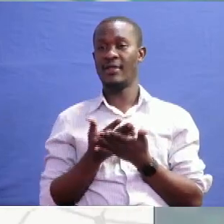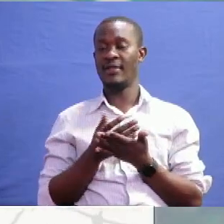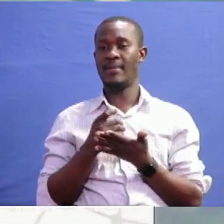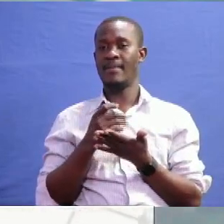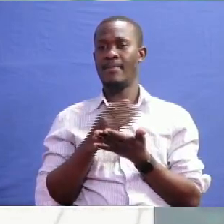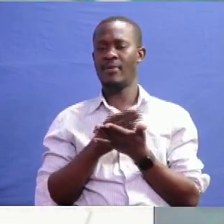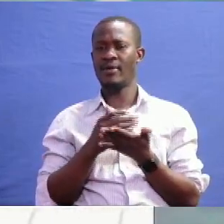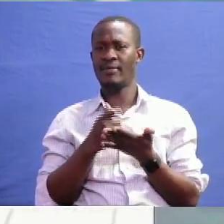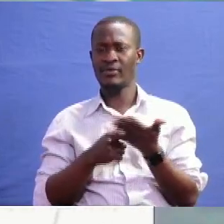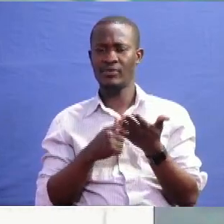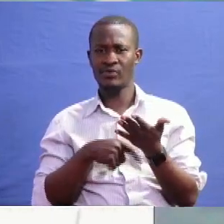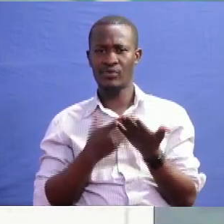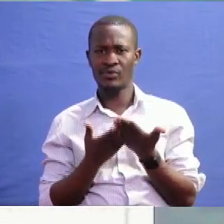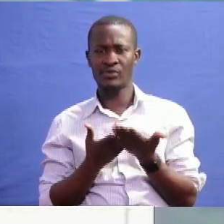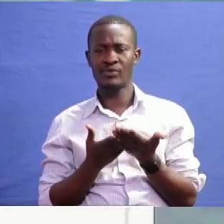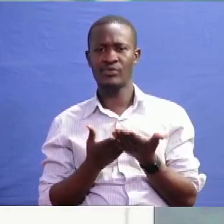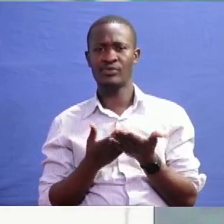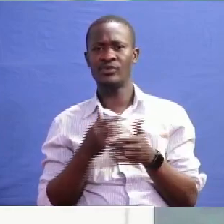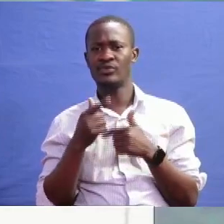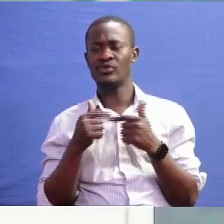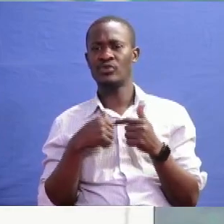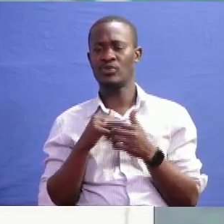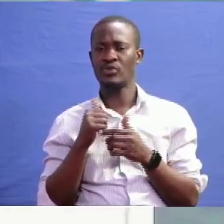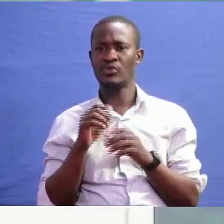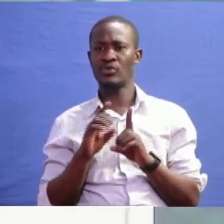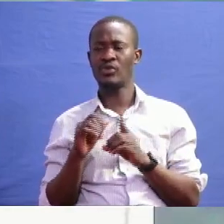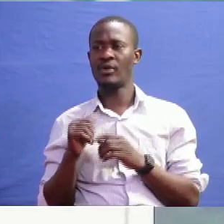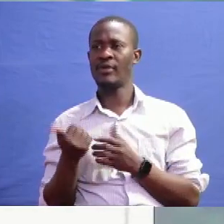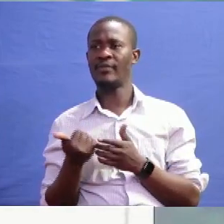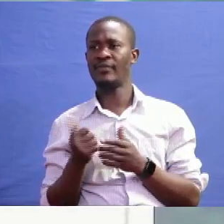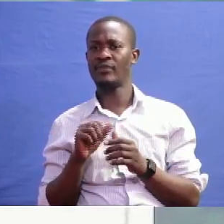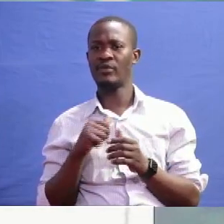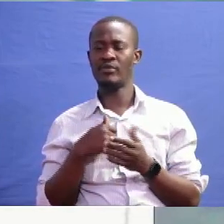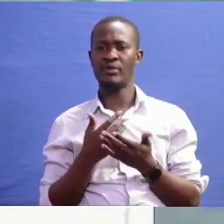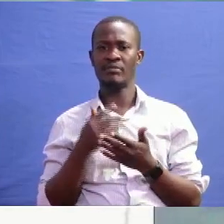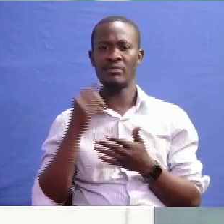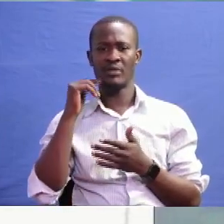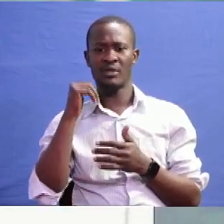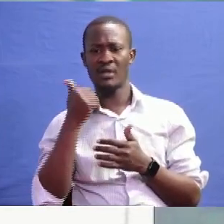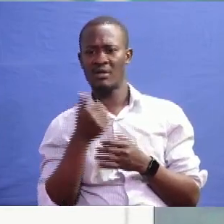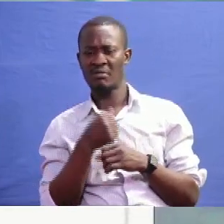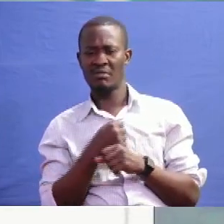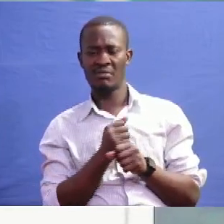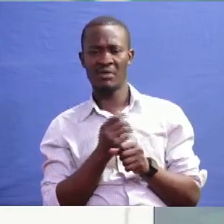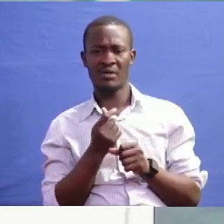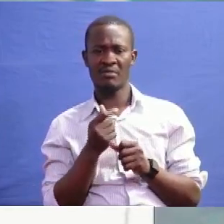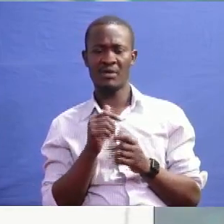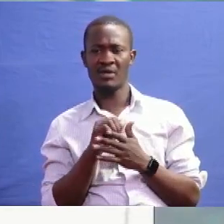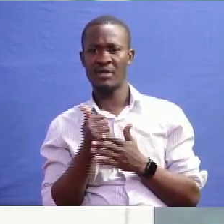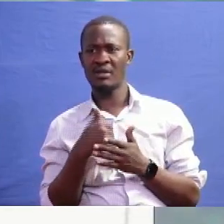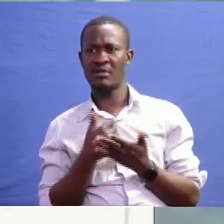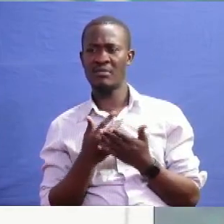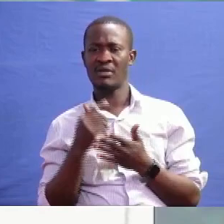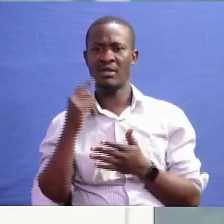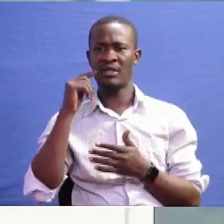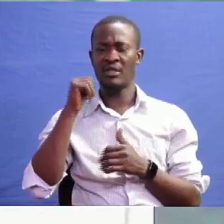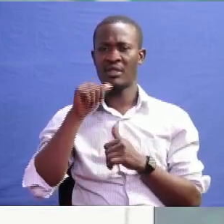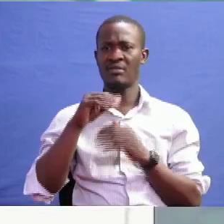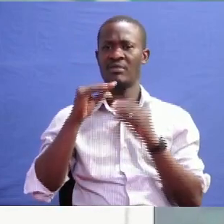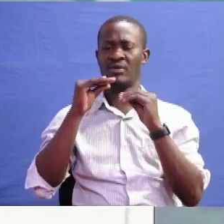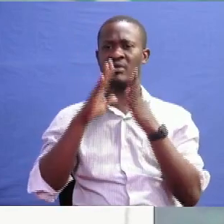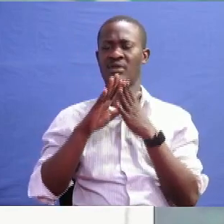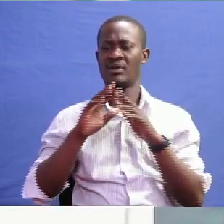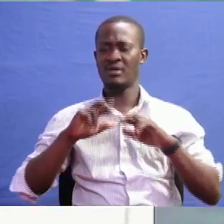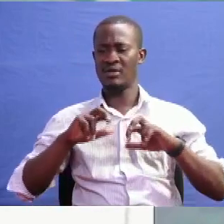you mean is you're transferring enough money to KU to do other things. You'll not be thinking about making money anymore. Okay. You'll be thinking about teaching and